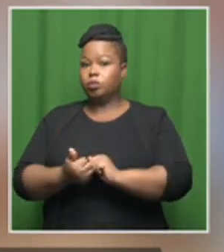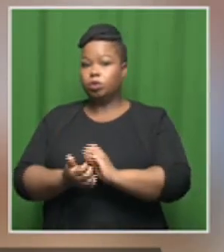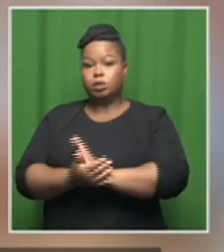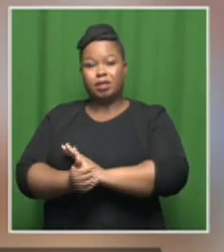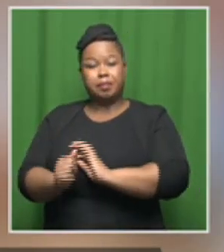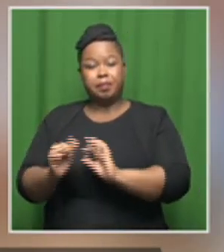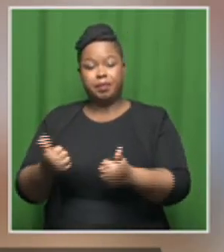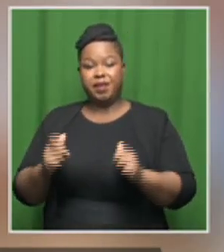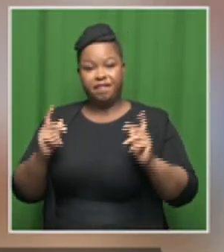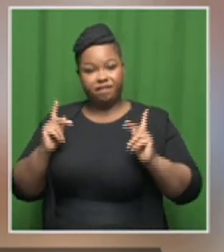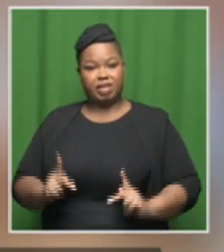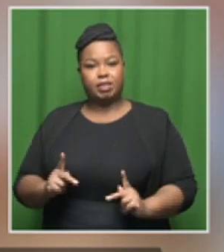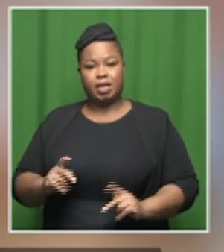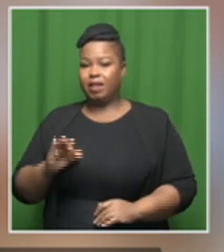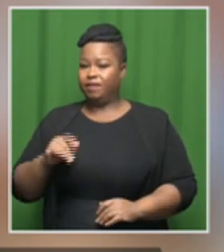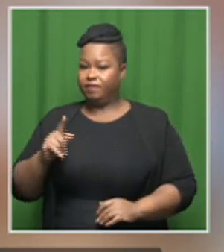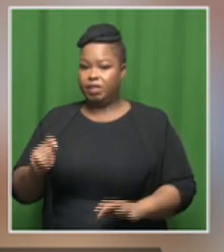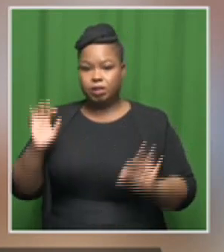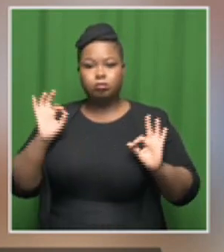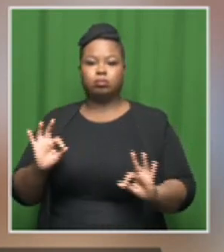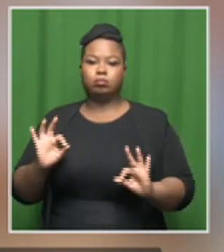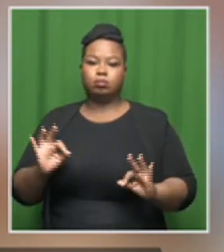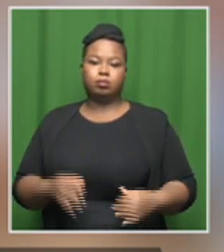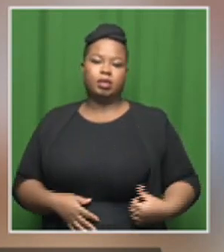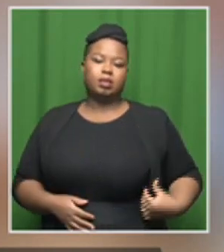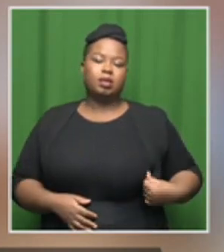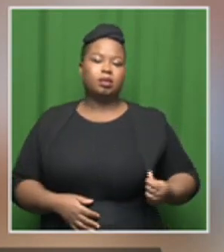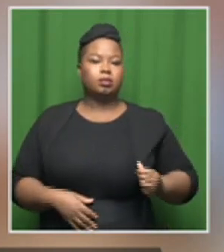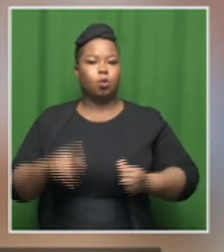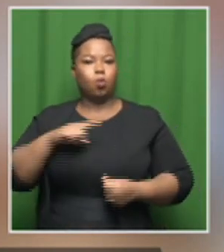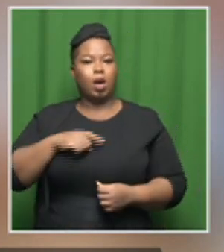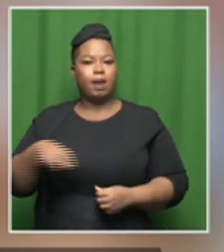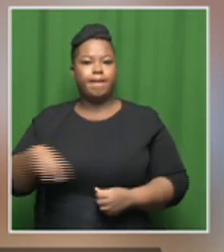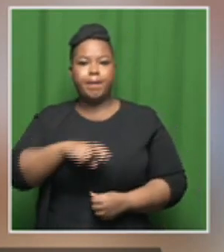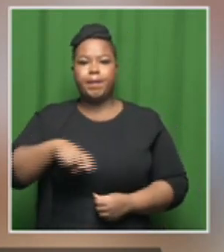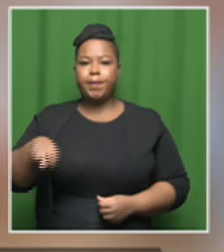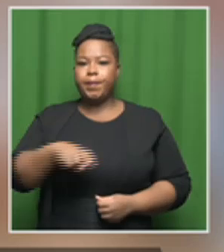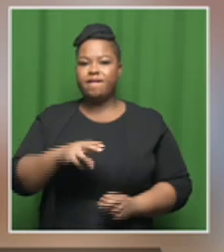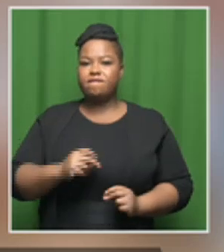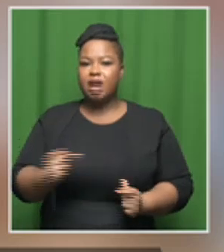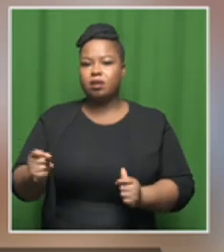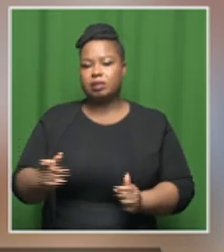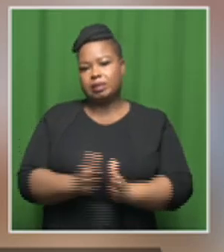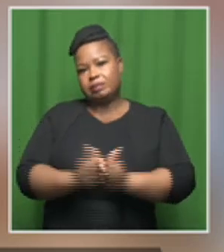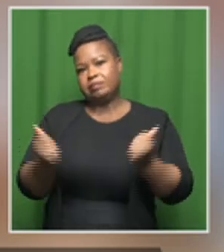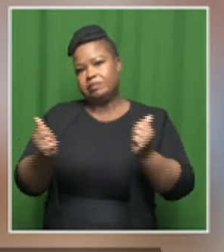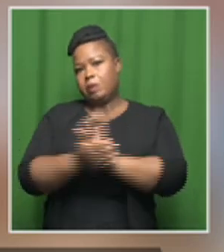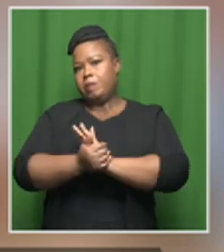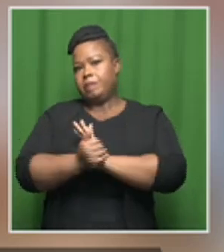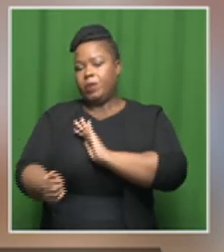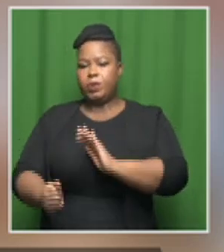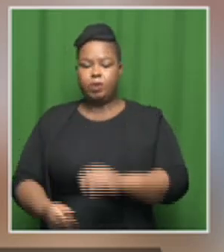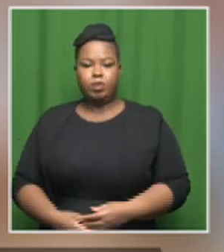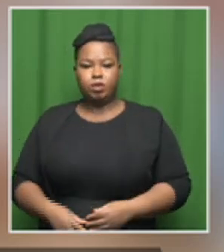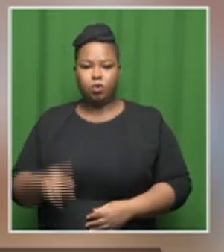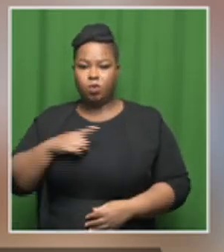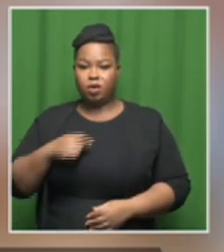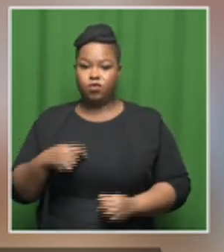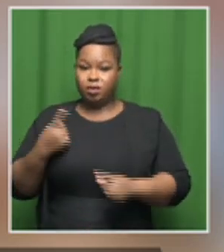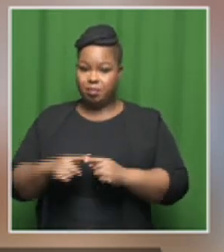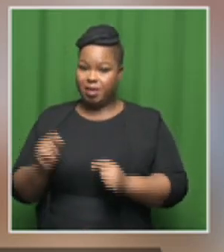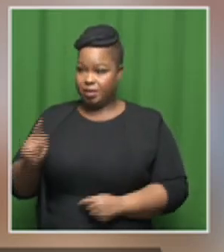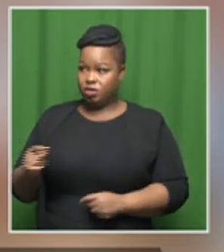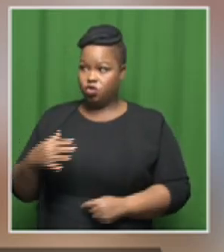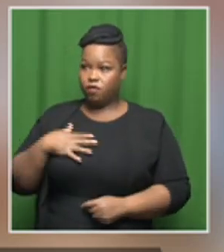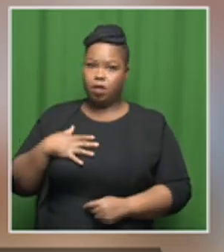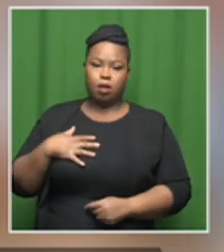to physicality and what they can do. How quickly they can move on court is really scary once you play against them and you feel